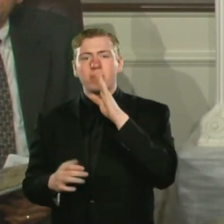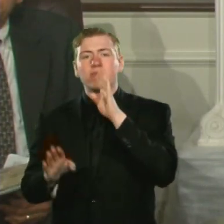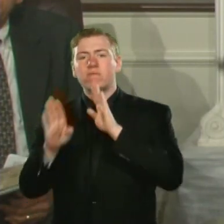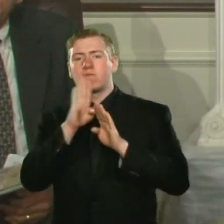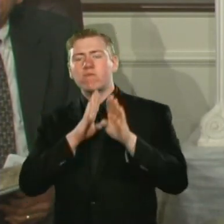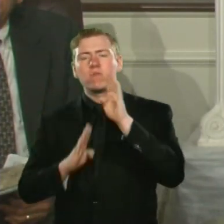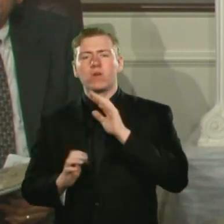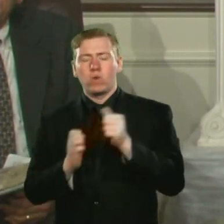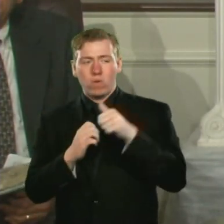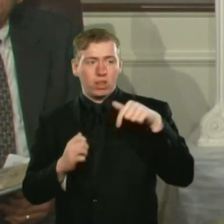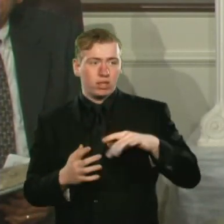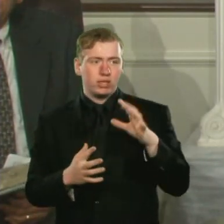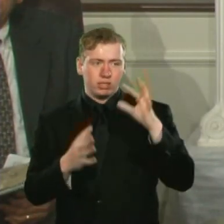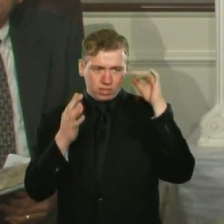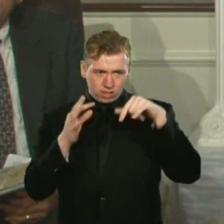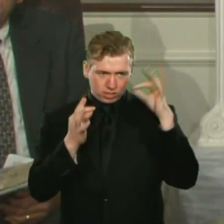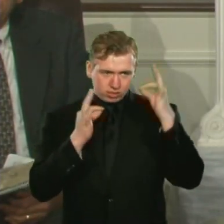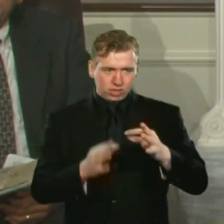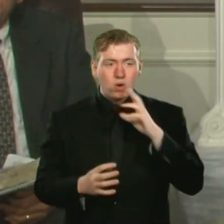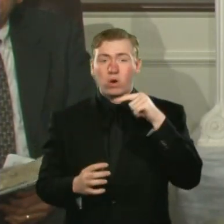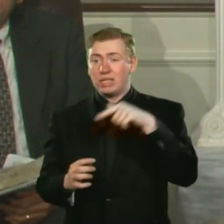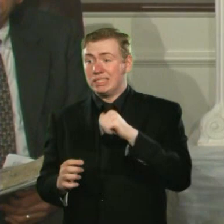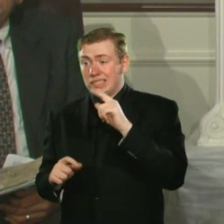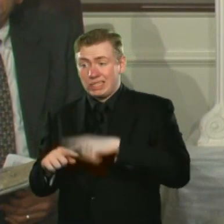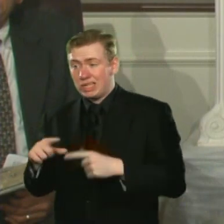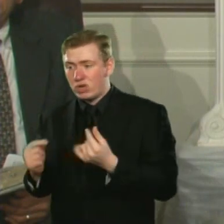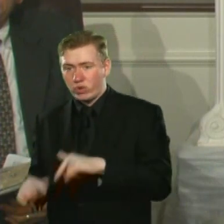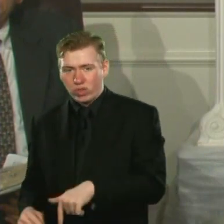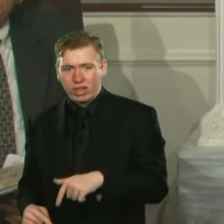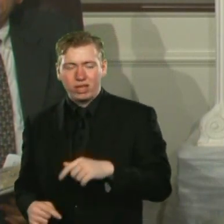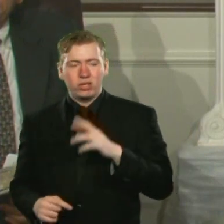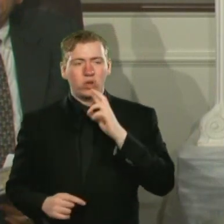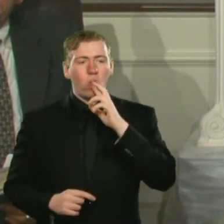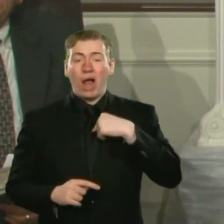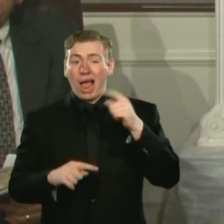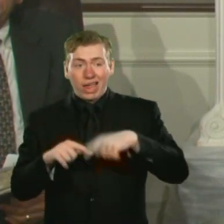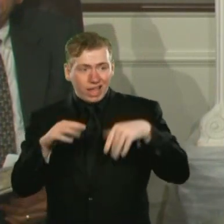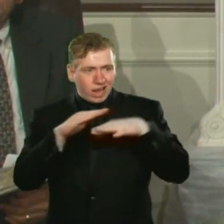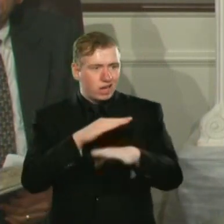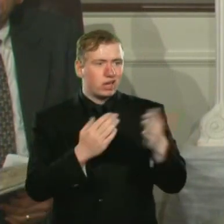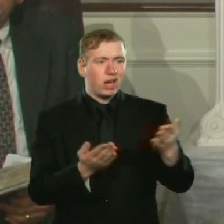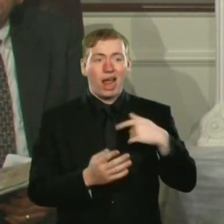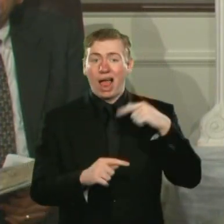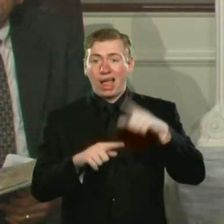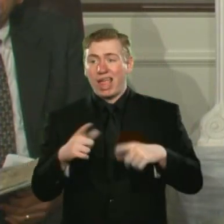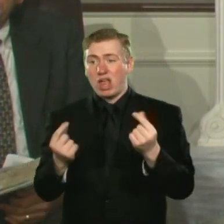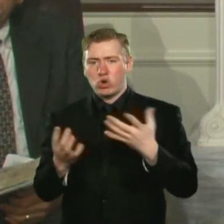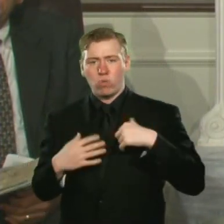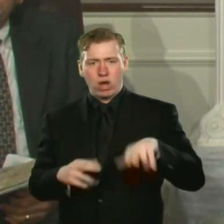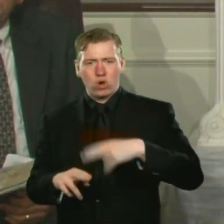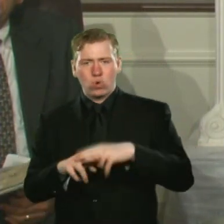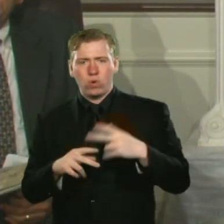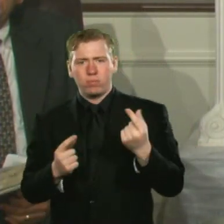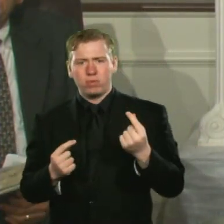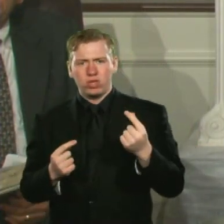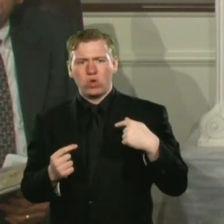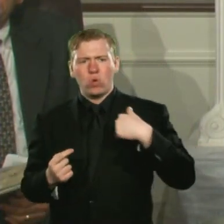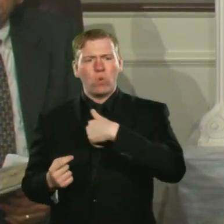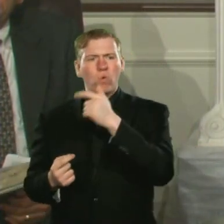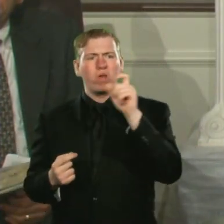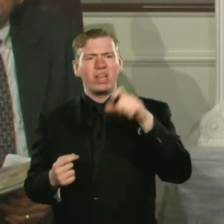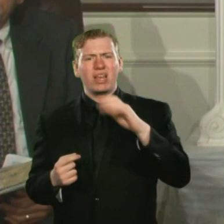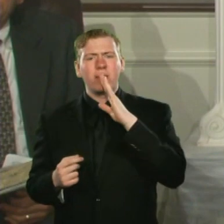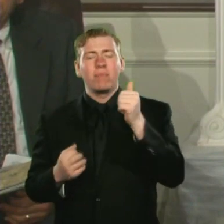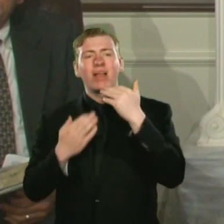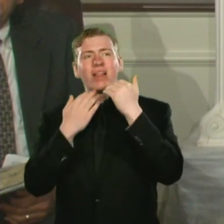frustrated with this decision or this inability or I can't get in this location or I can't do what I normally do, and we ought to be a